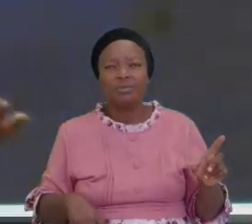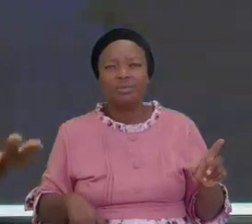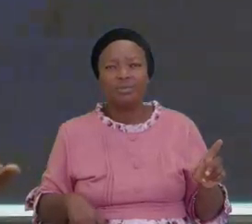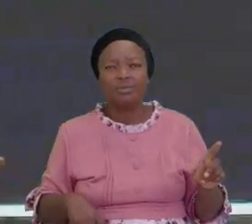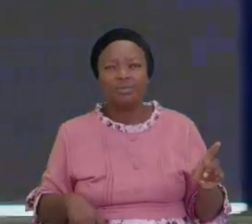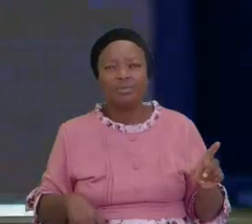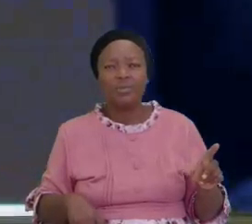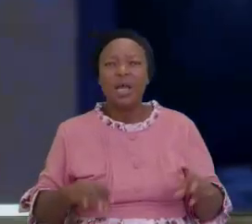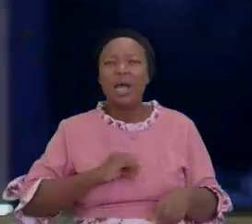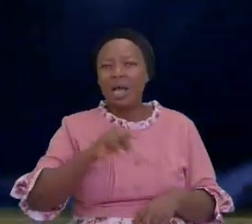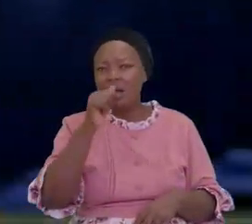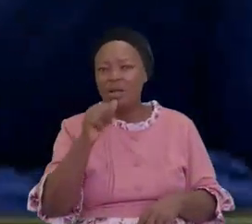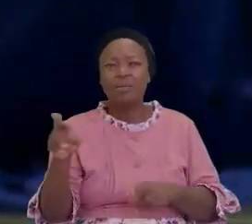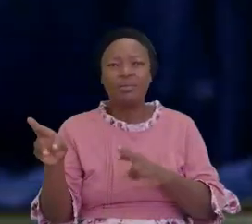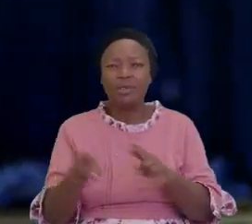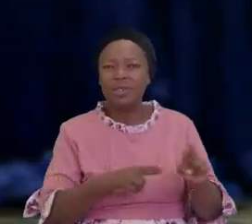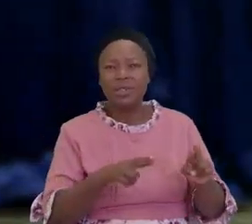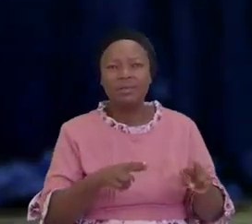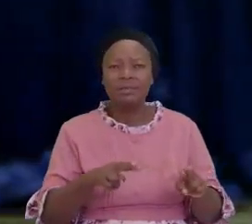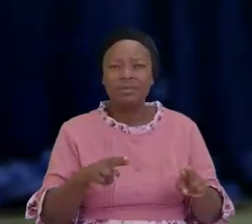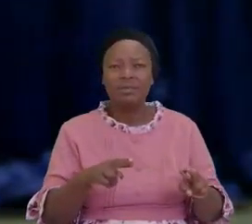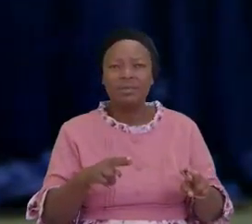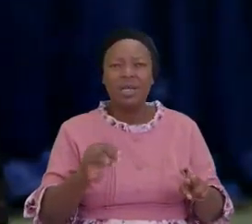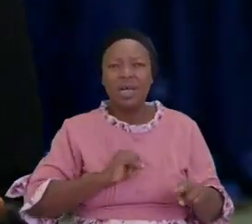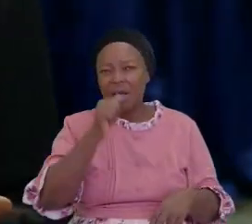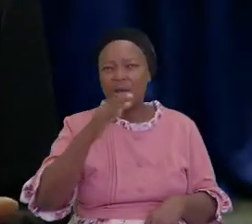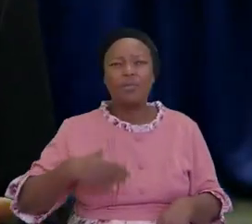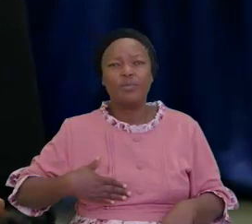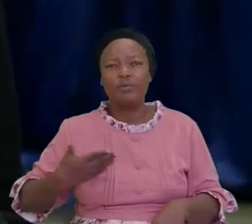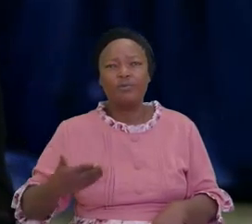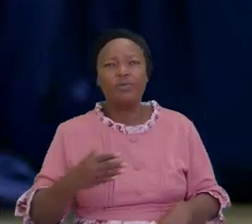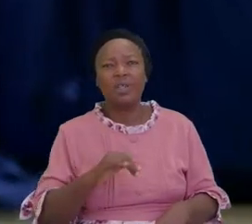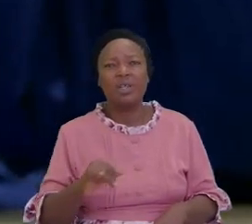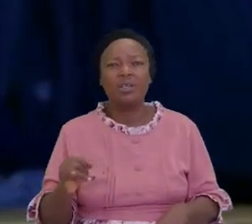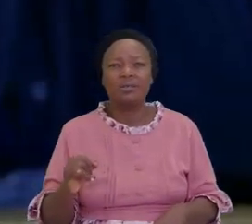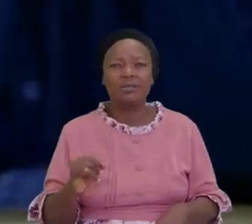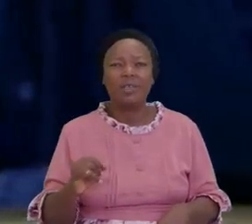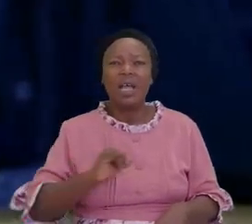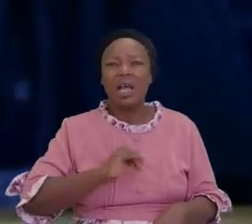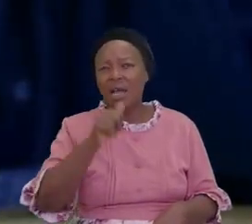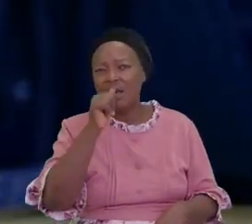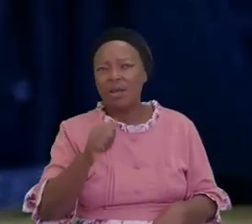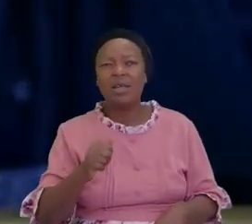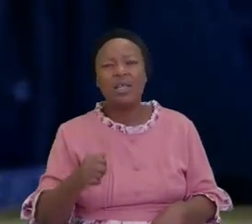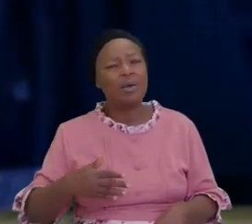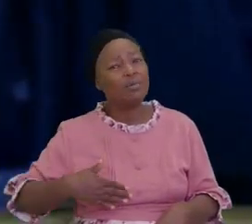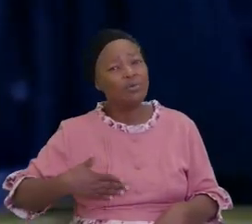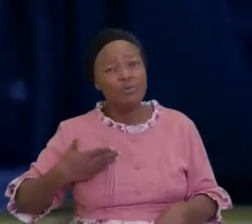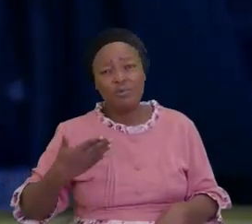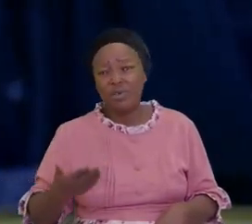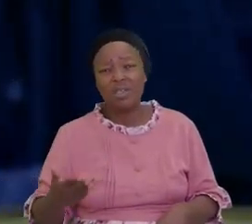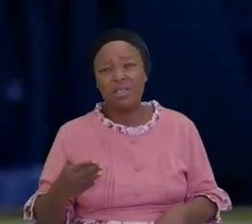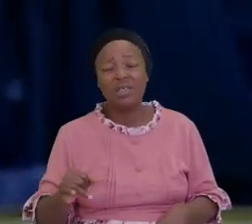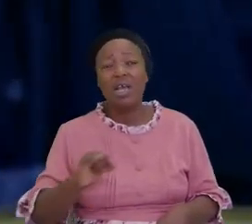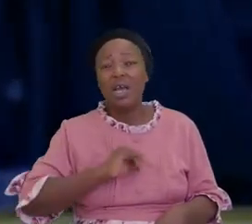I am willing. I am willing. I am willing. I am